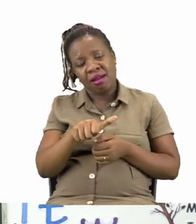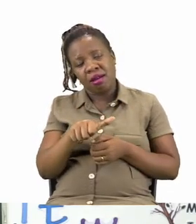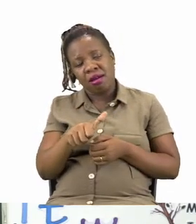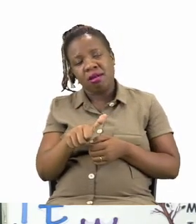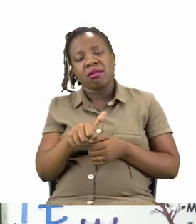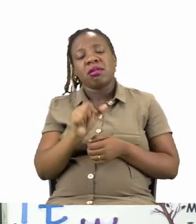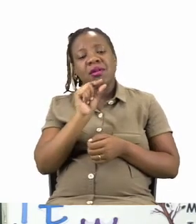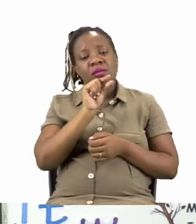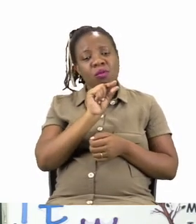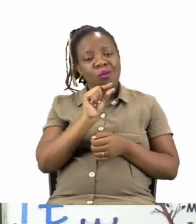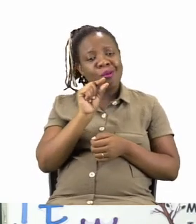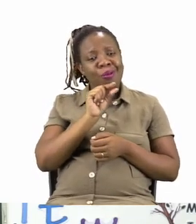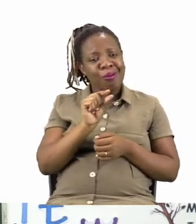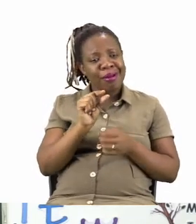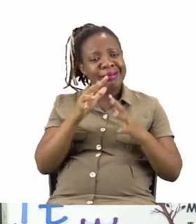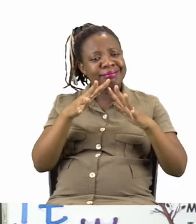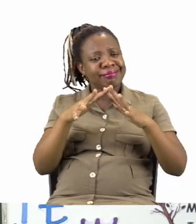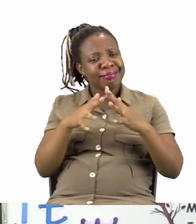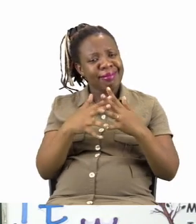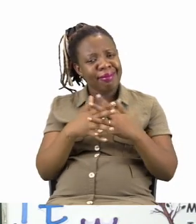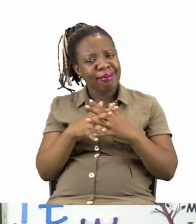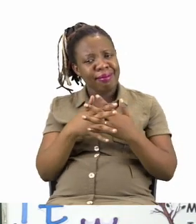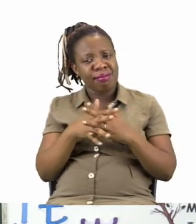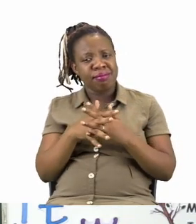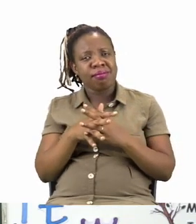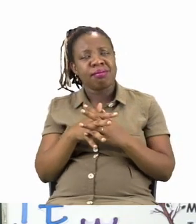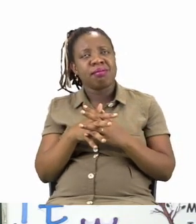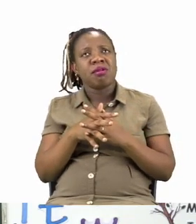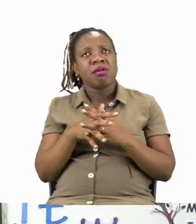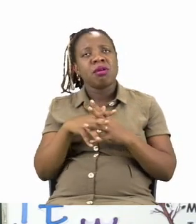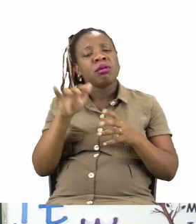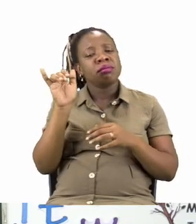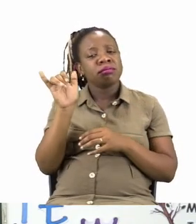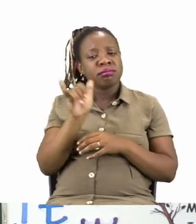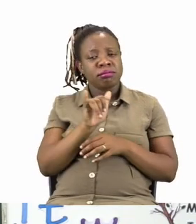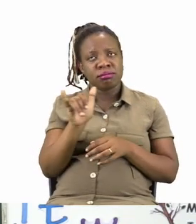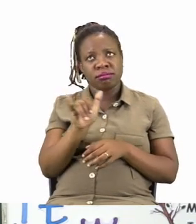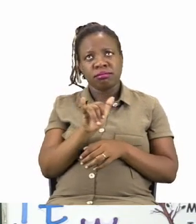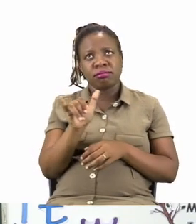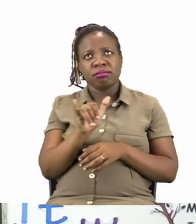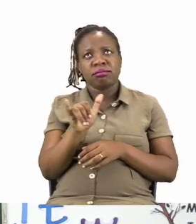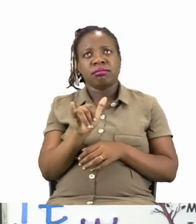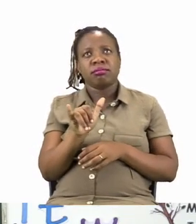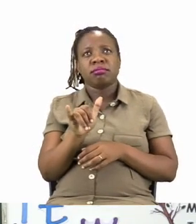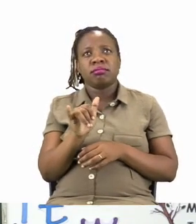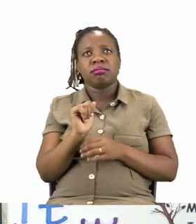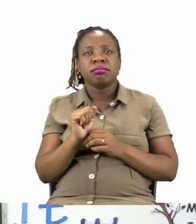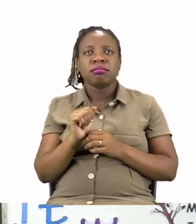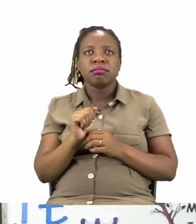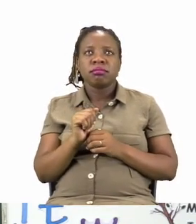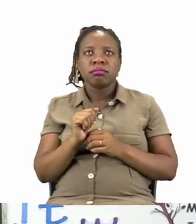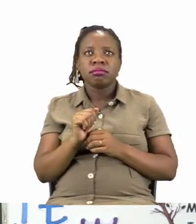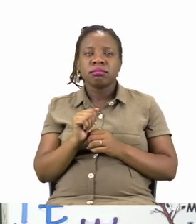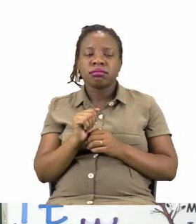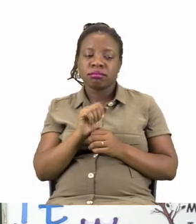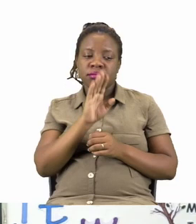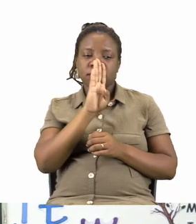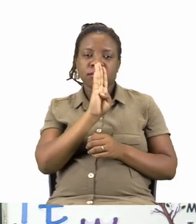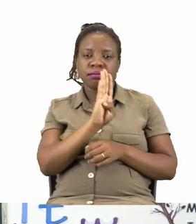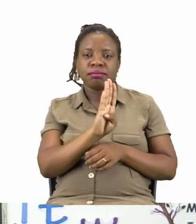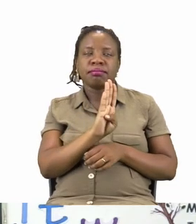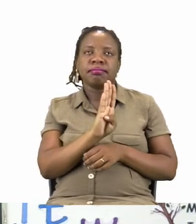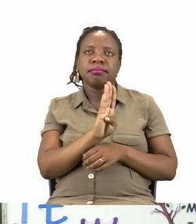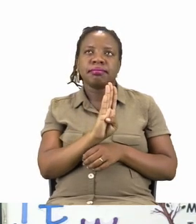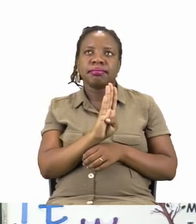word they are or they want you to write in the correct order. Now I want us to do the next one